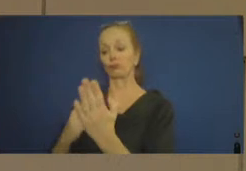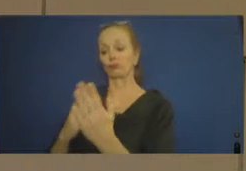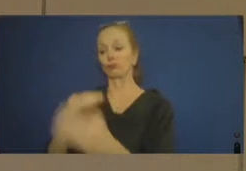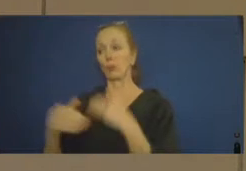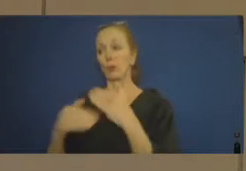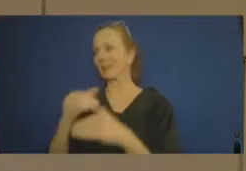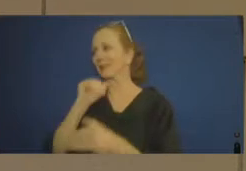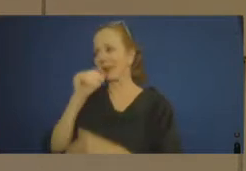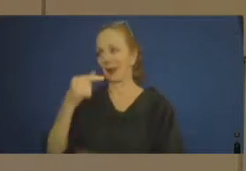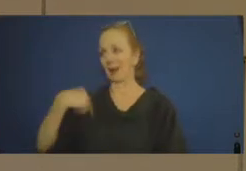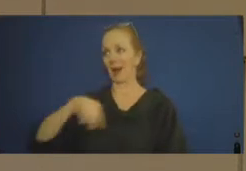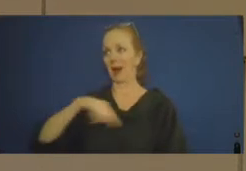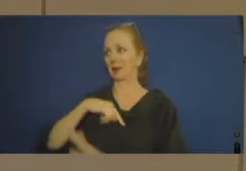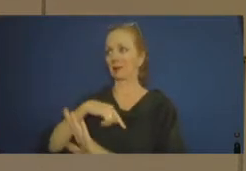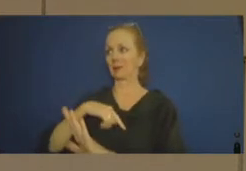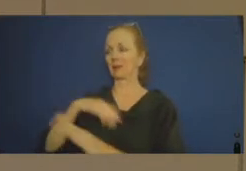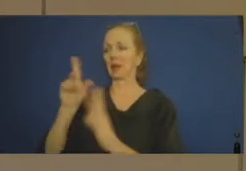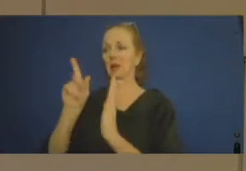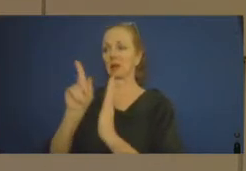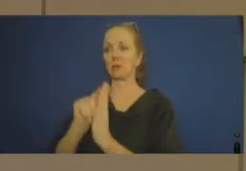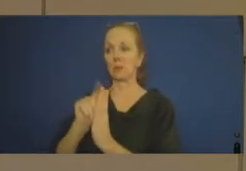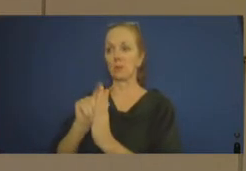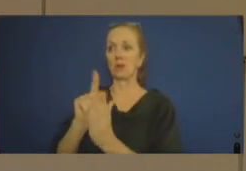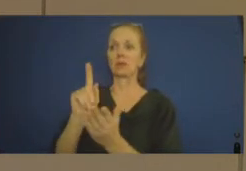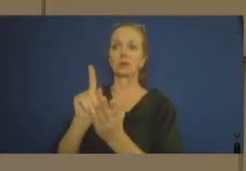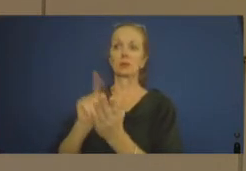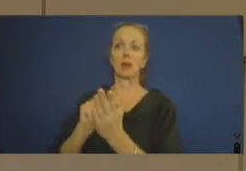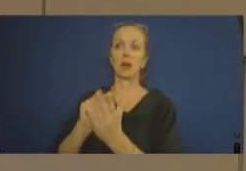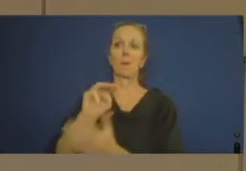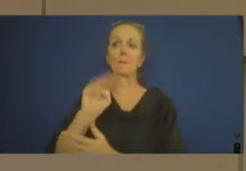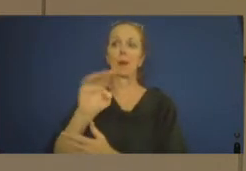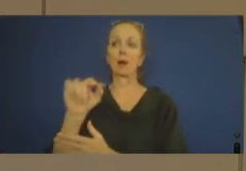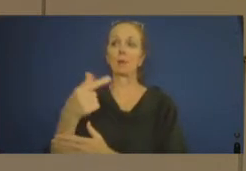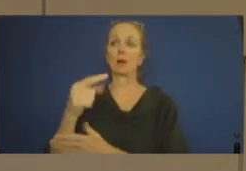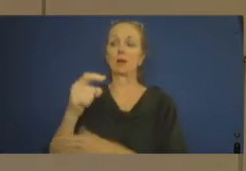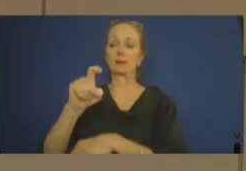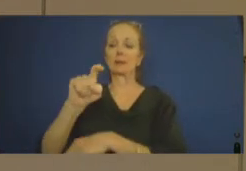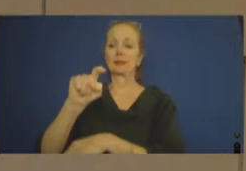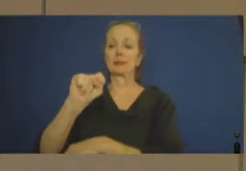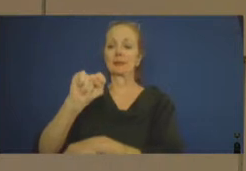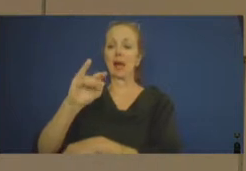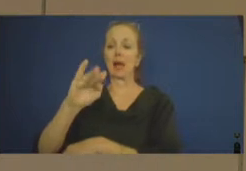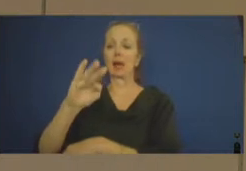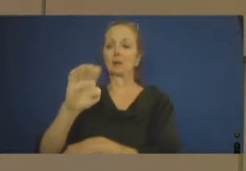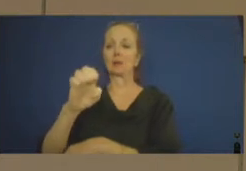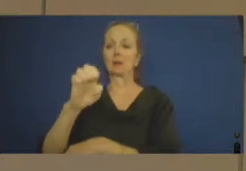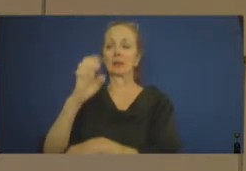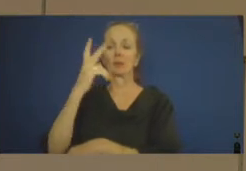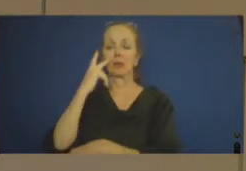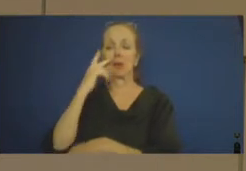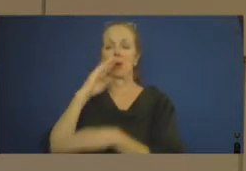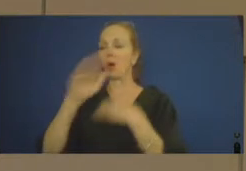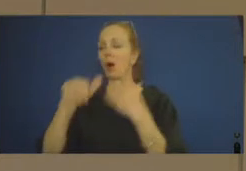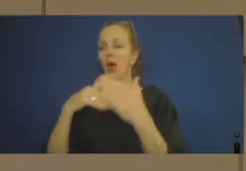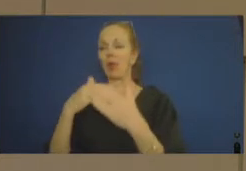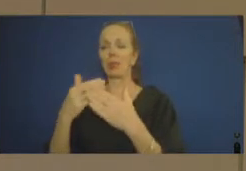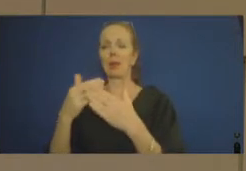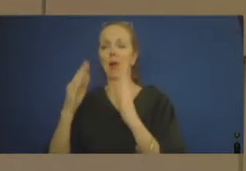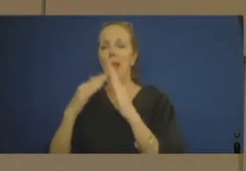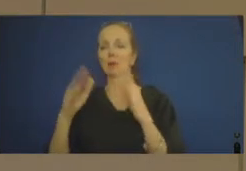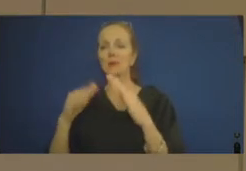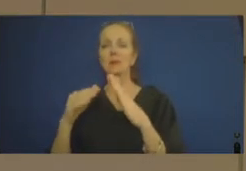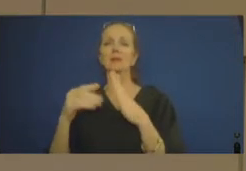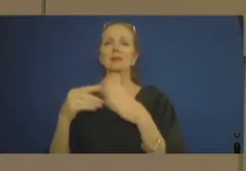it says published in a newspaper. The Mecklenburg Times is where you find all the houses that are for sale or taxes and all